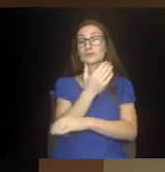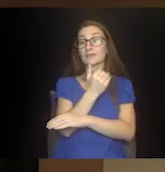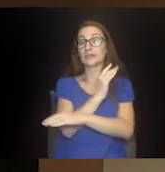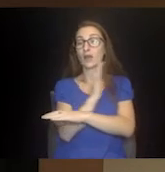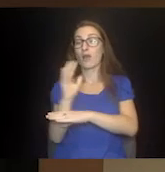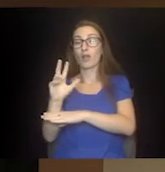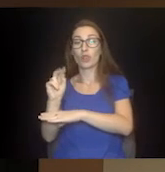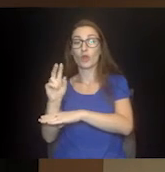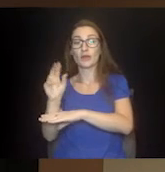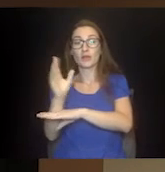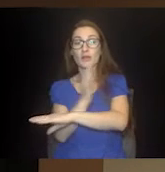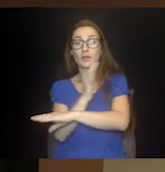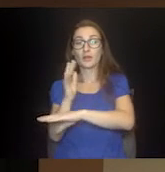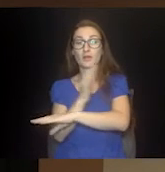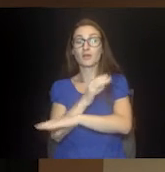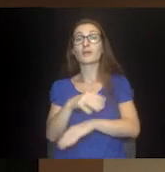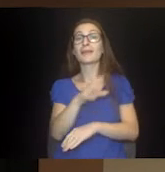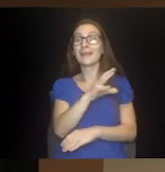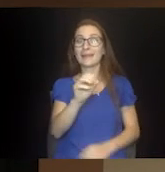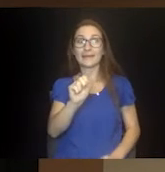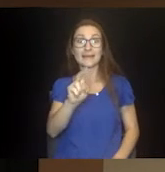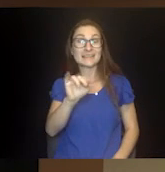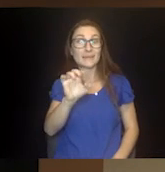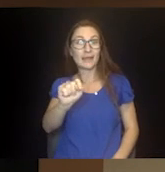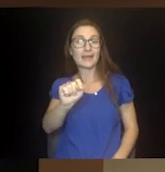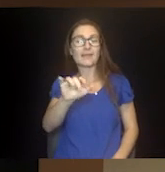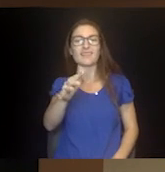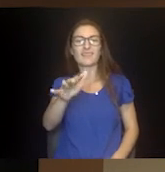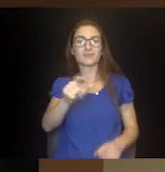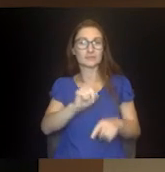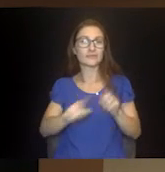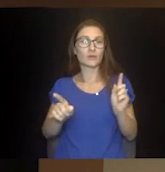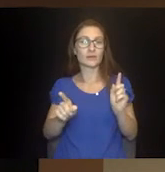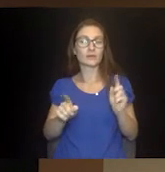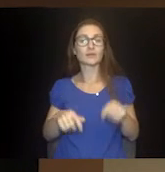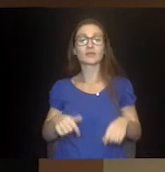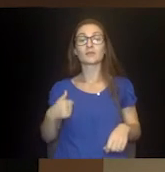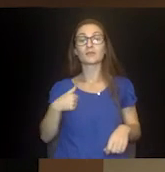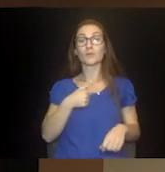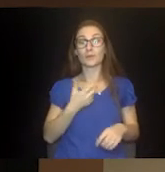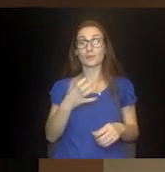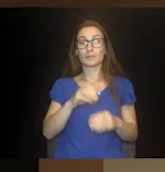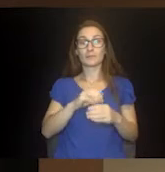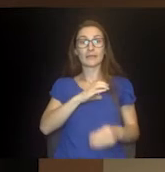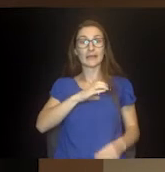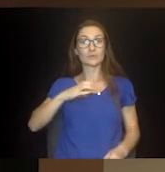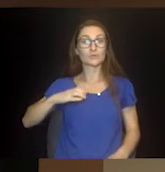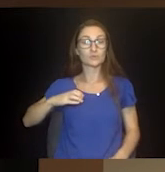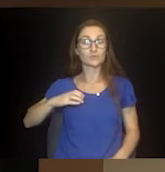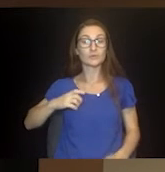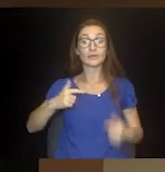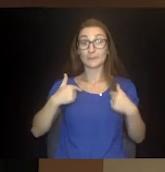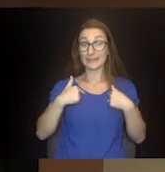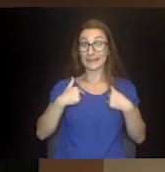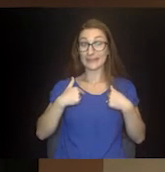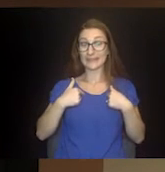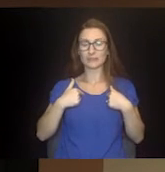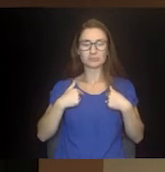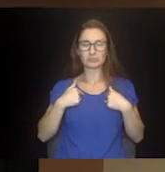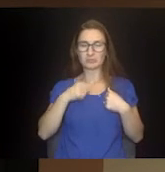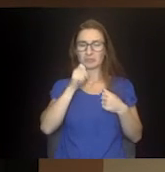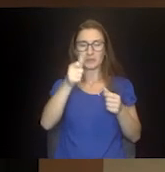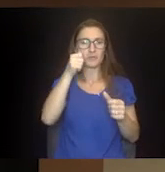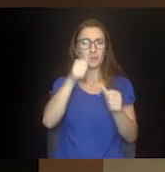demographic between 15 and 30, and how we do the summit and stuff like that. It's a little different. So having it being us being in a